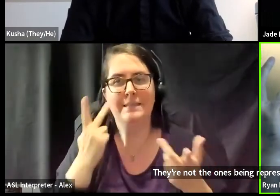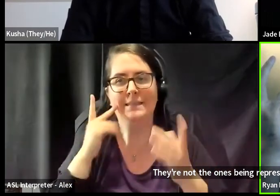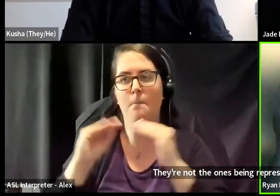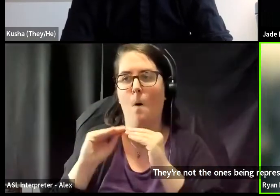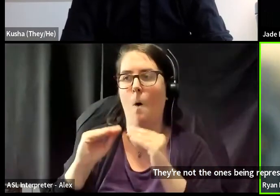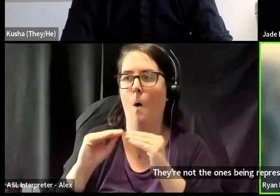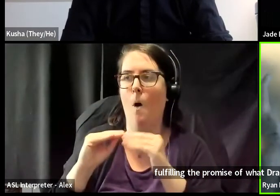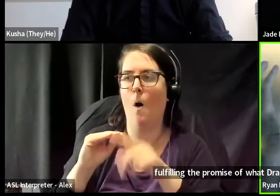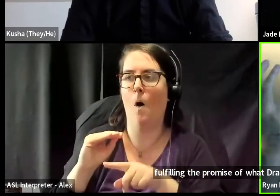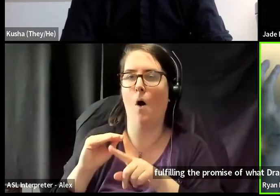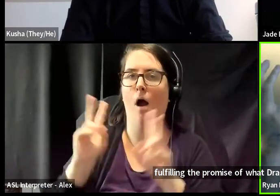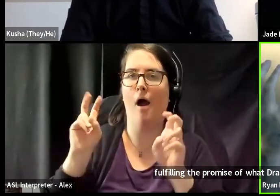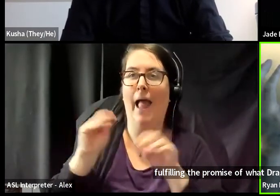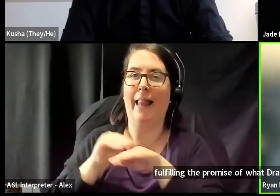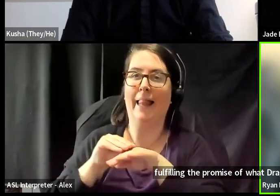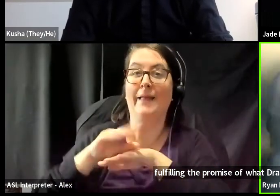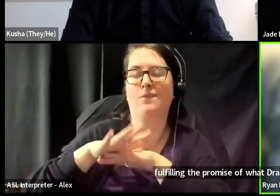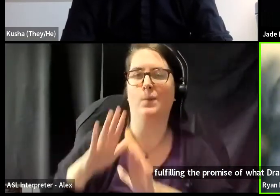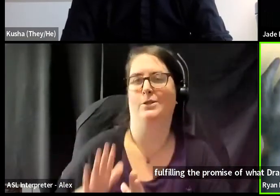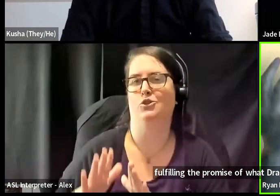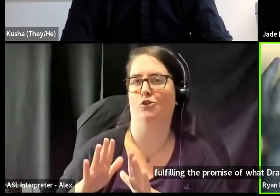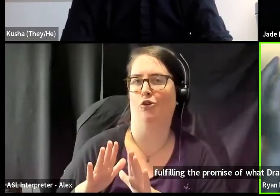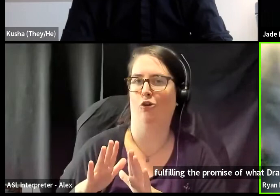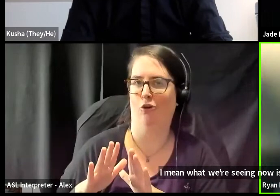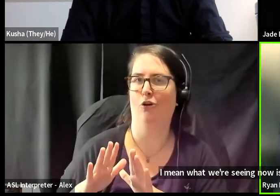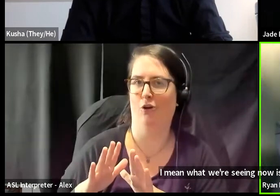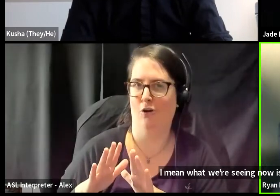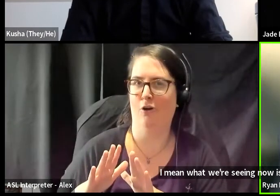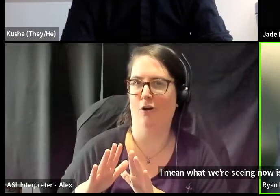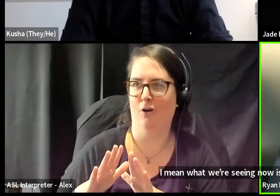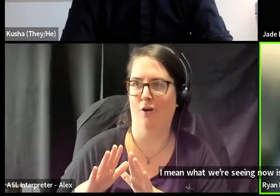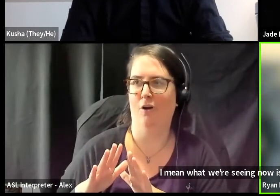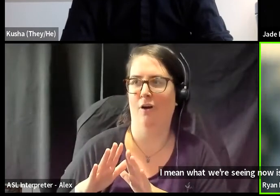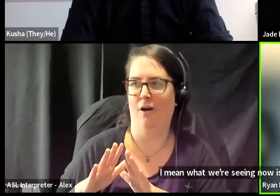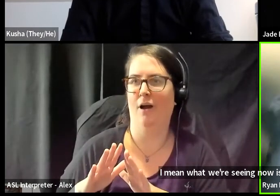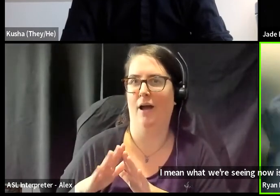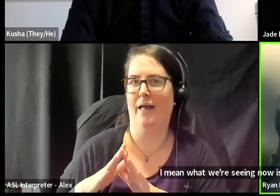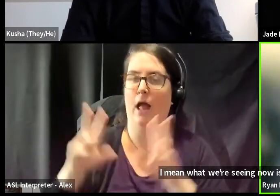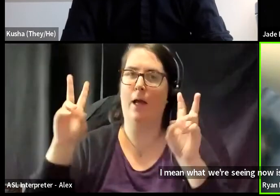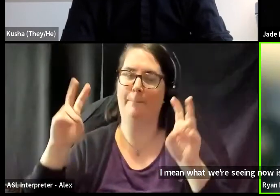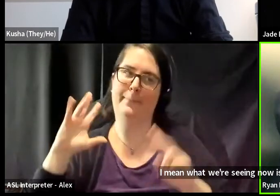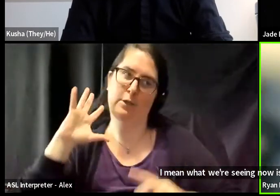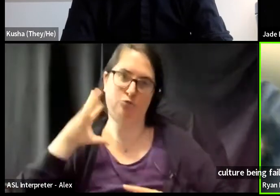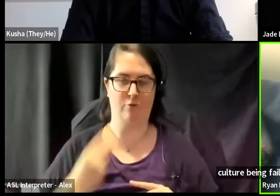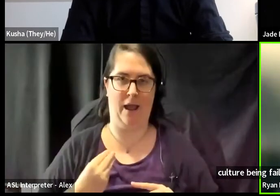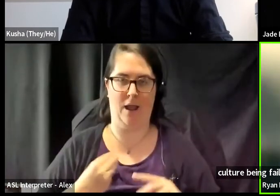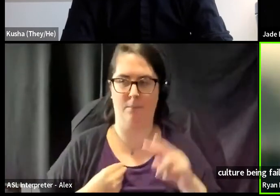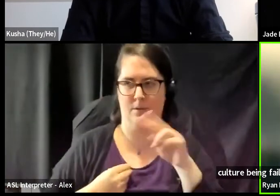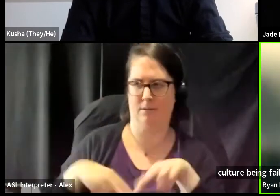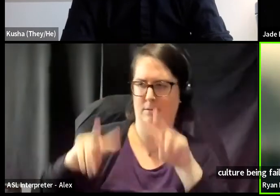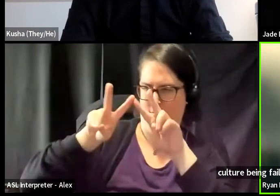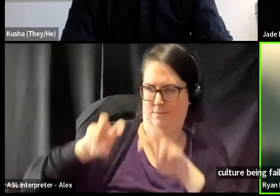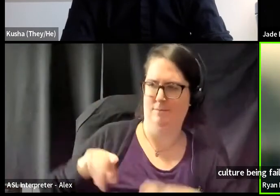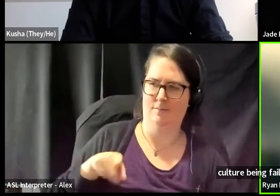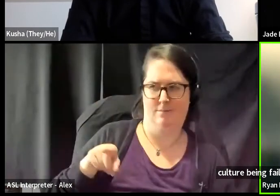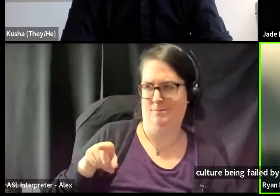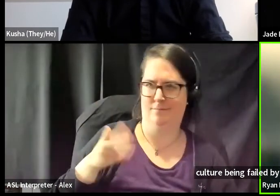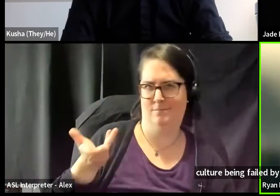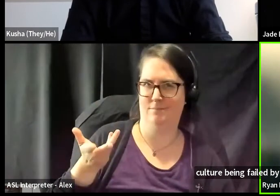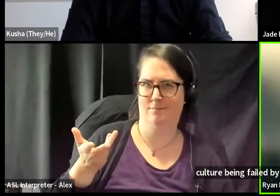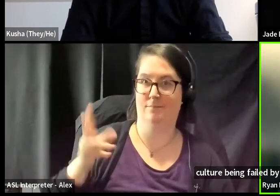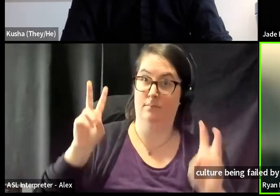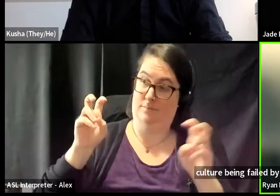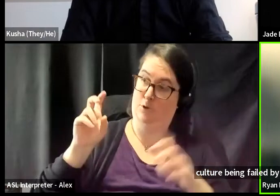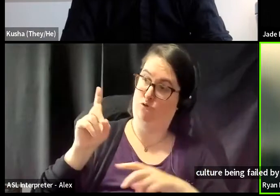of influencer culture being veiled by drag, right? So they're calling it drag, and we can, you know, debate all day about what